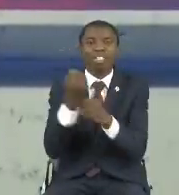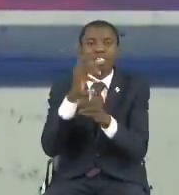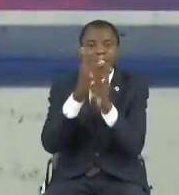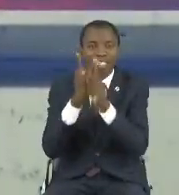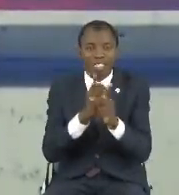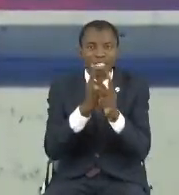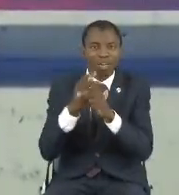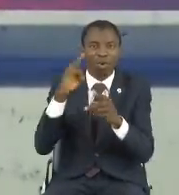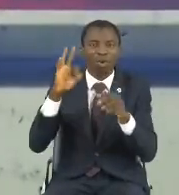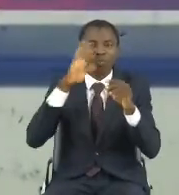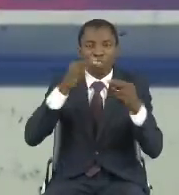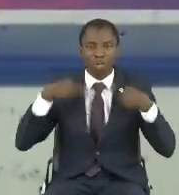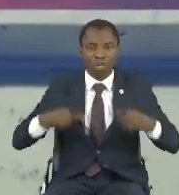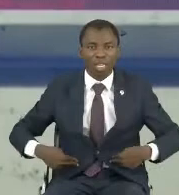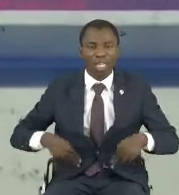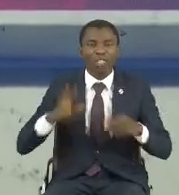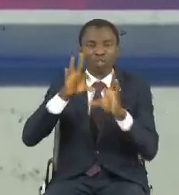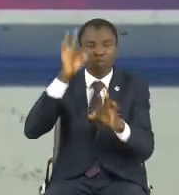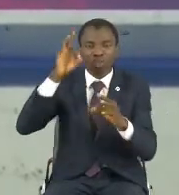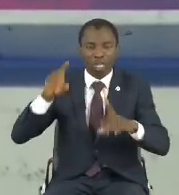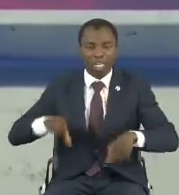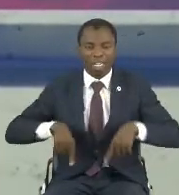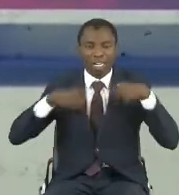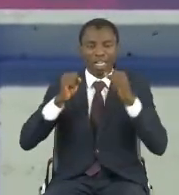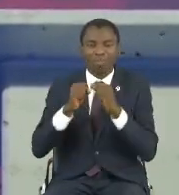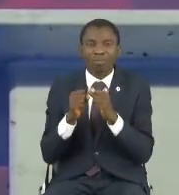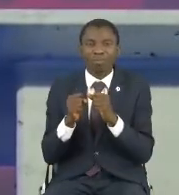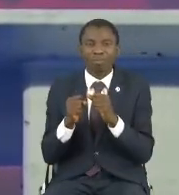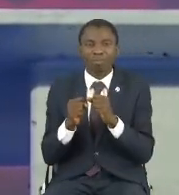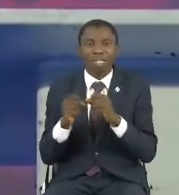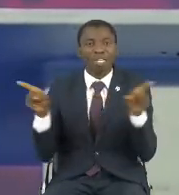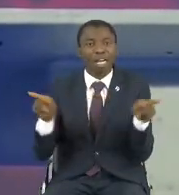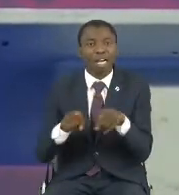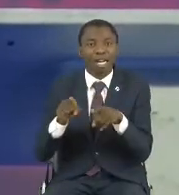of your spiritual life. And he